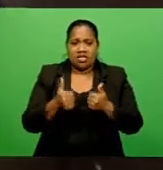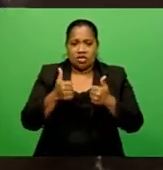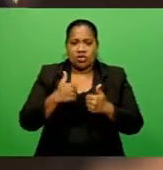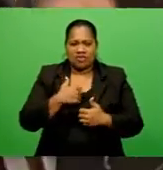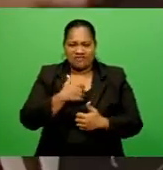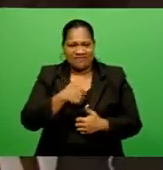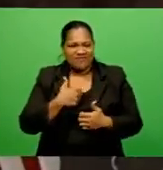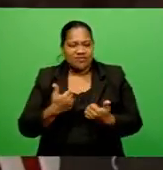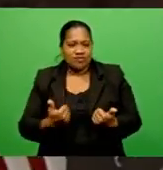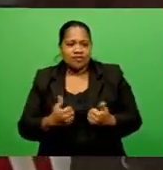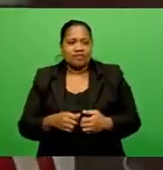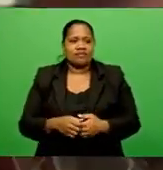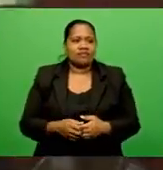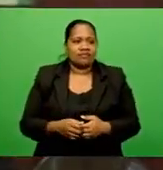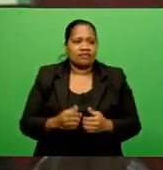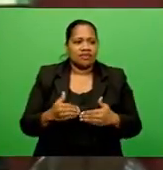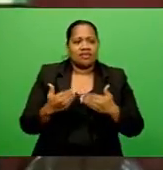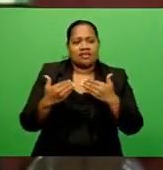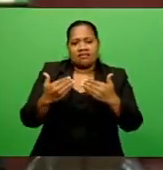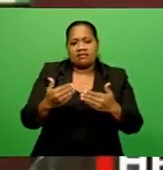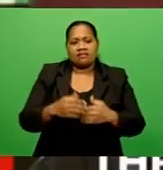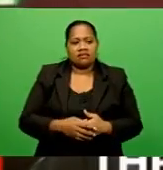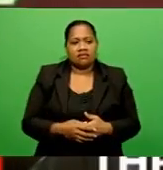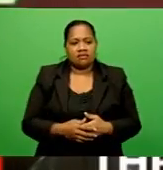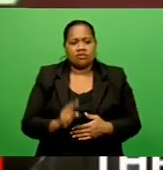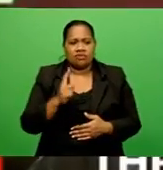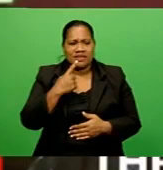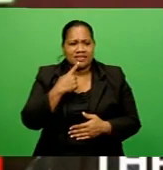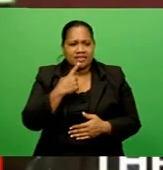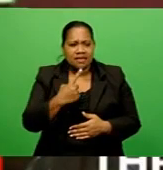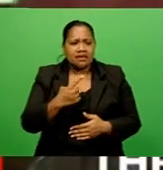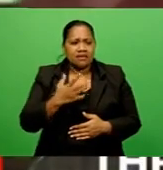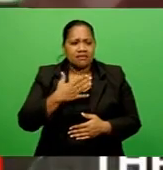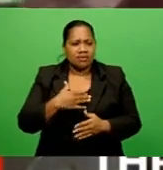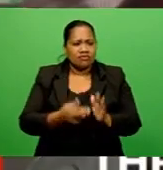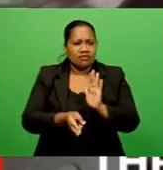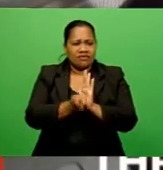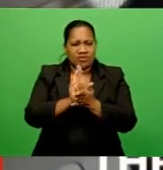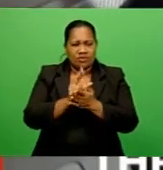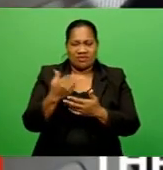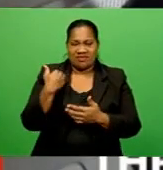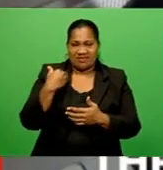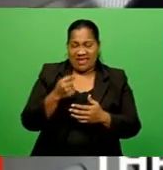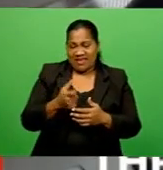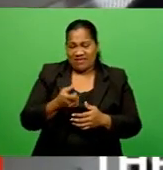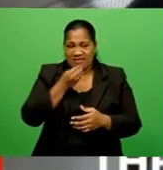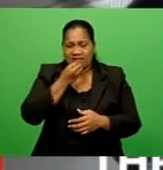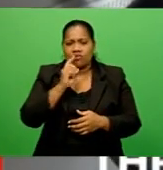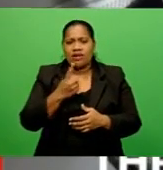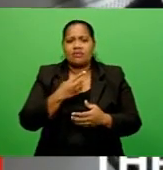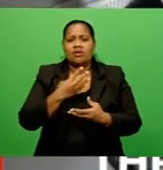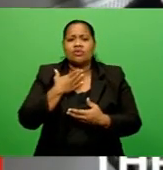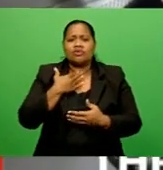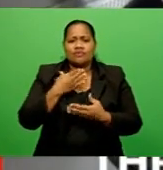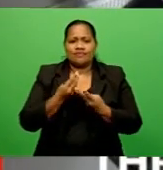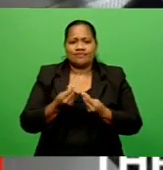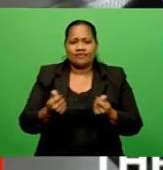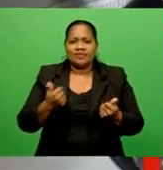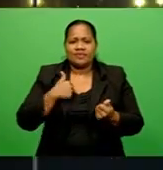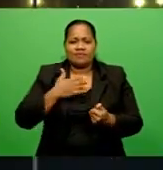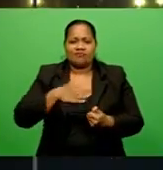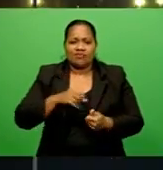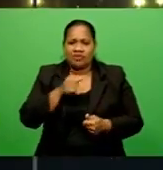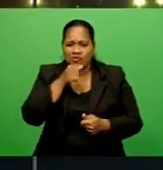menu seems to be a hit with patrons as well, with one saying, quote, "My review of the effects after eating, it makes my throat dry, and I crave sweets."